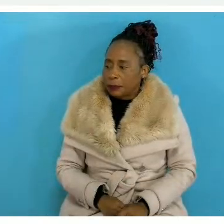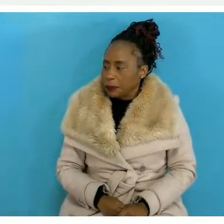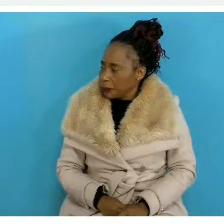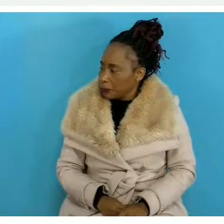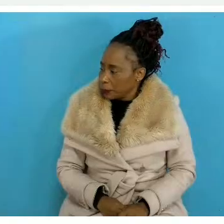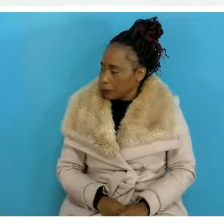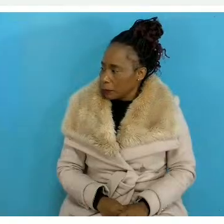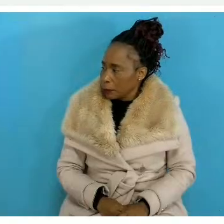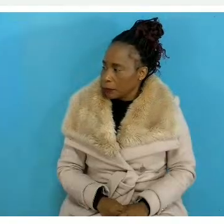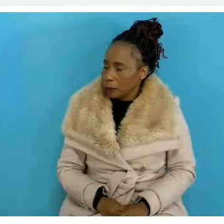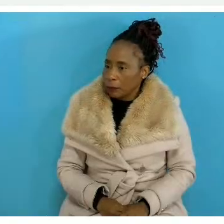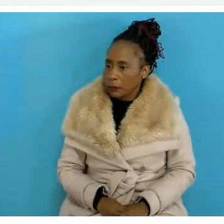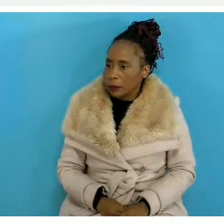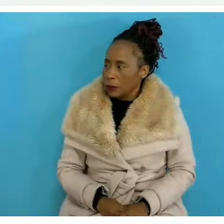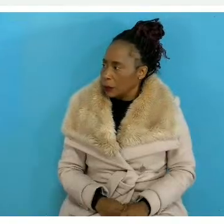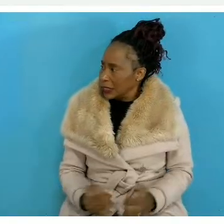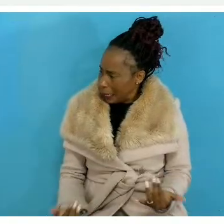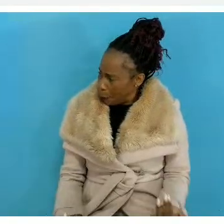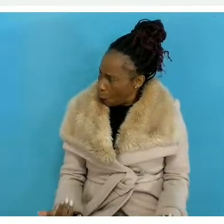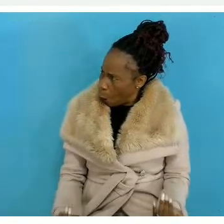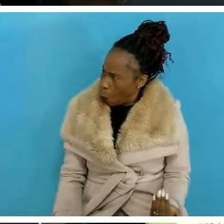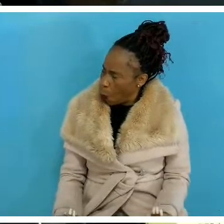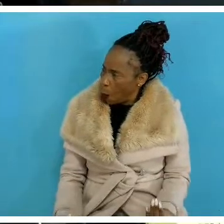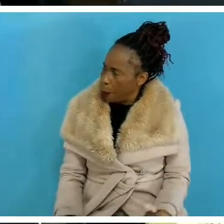Thank you very much.